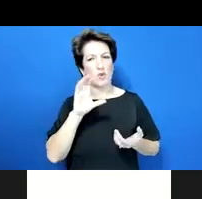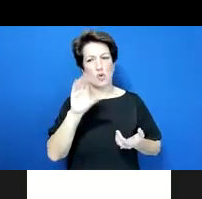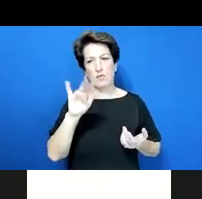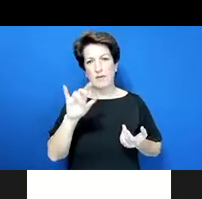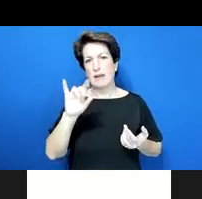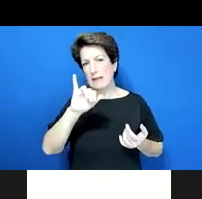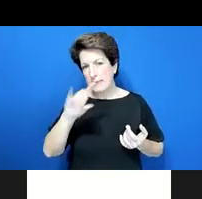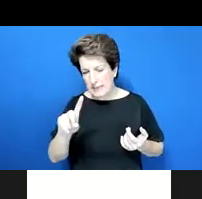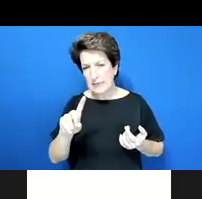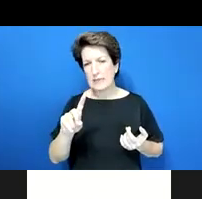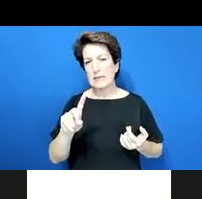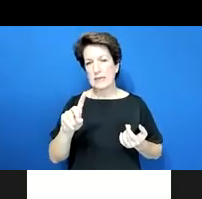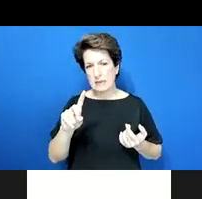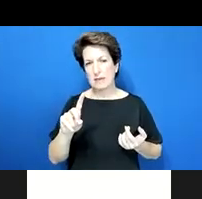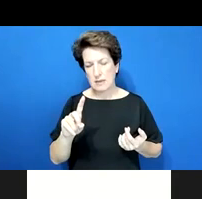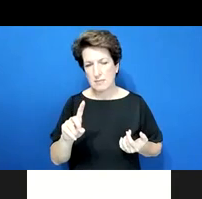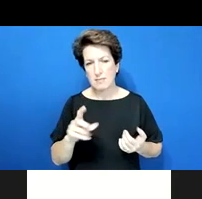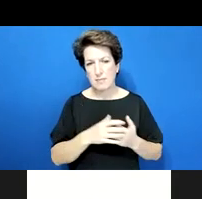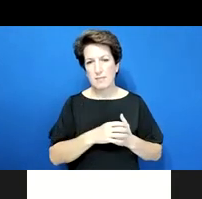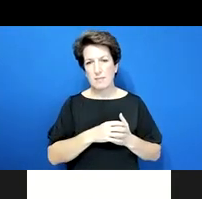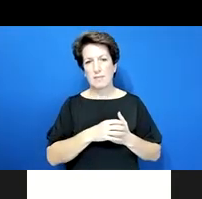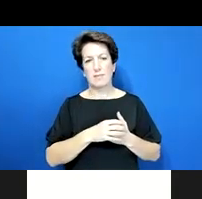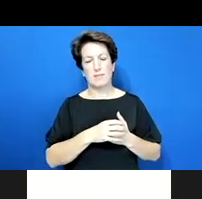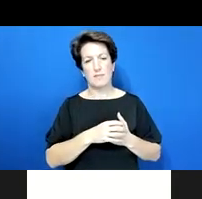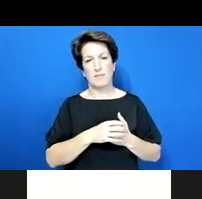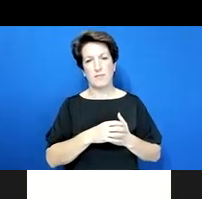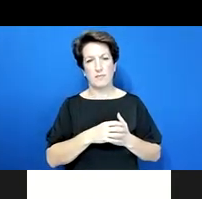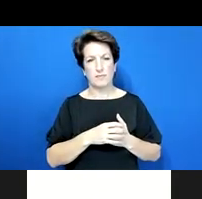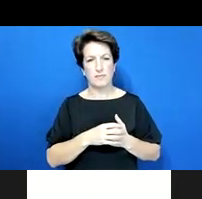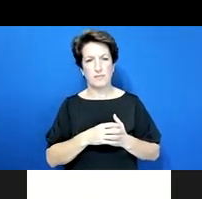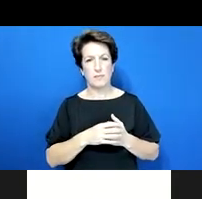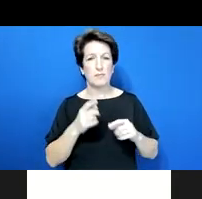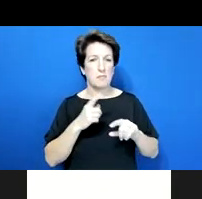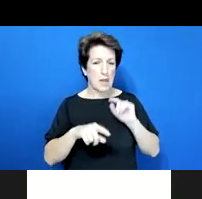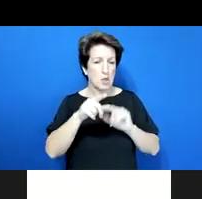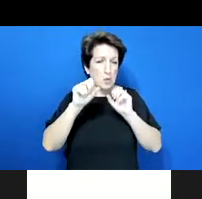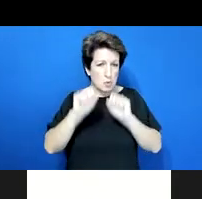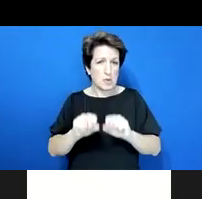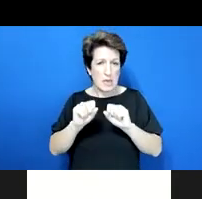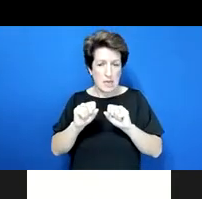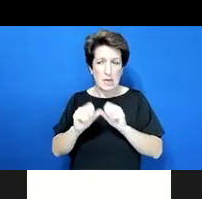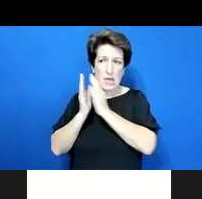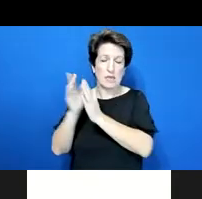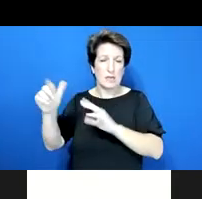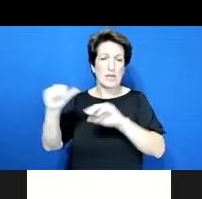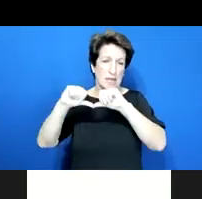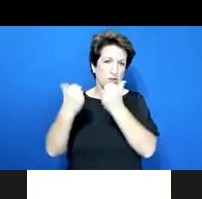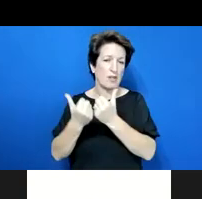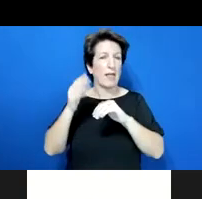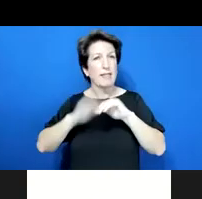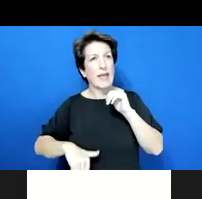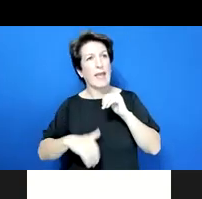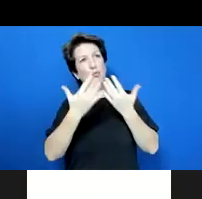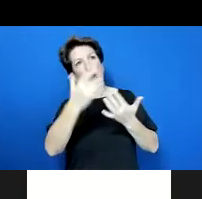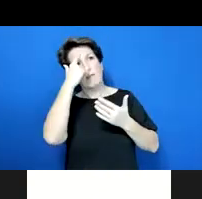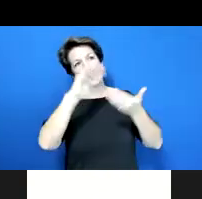opportunity to get the COVID ID through a trusted agency rather than through the City of Toronto, if